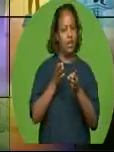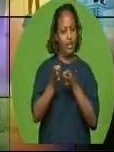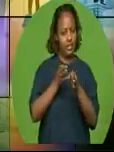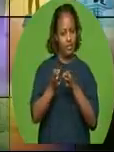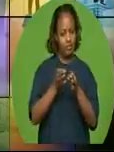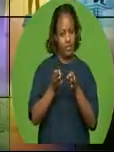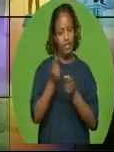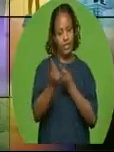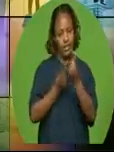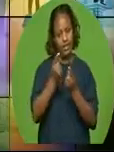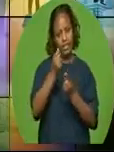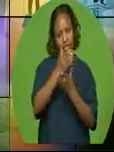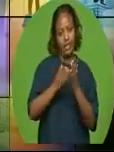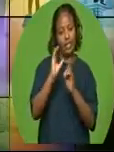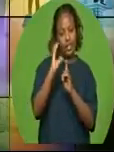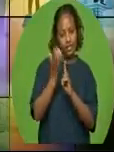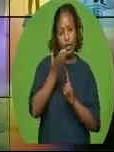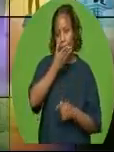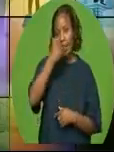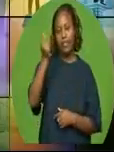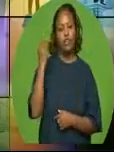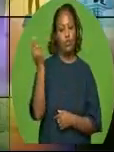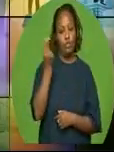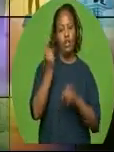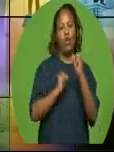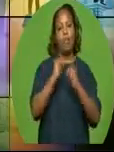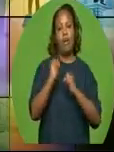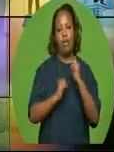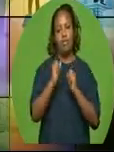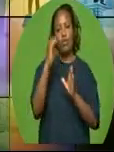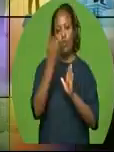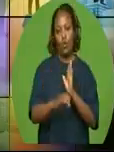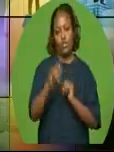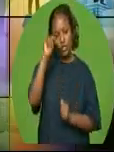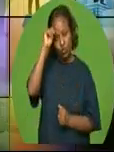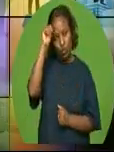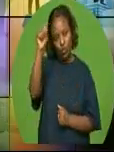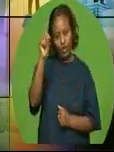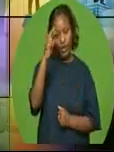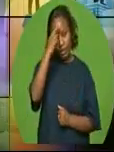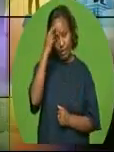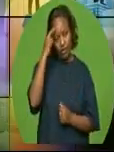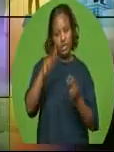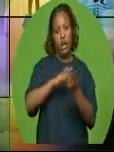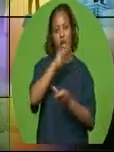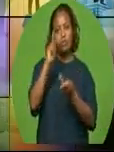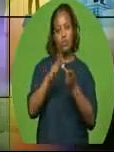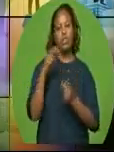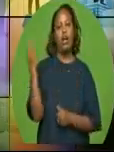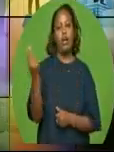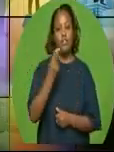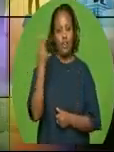can explain trade in such cases better using comparative cost theory